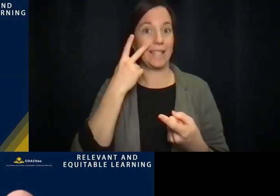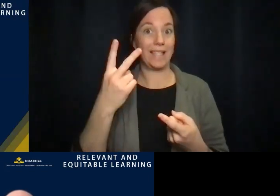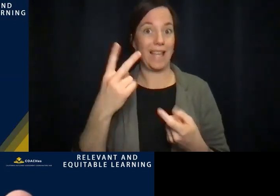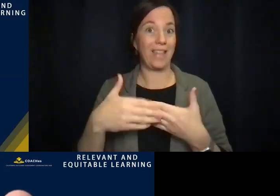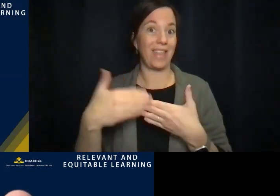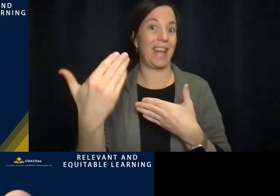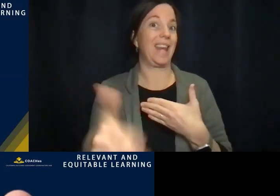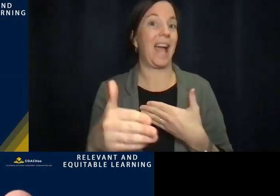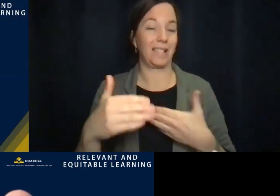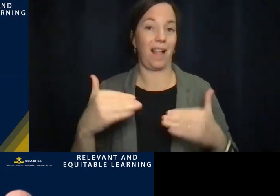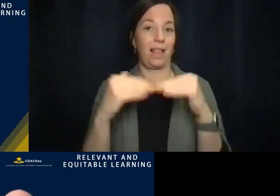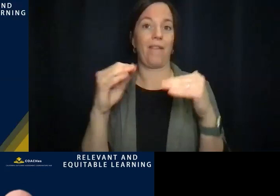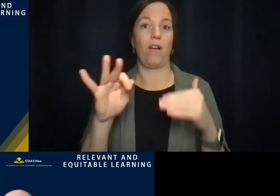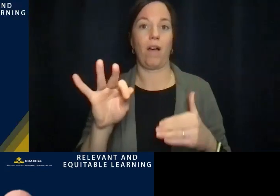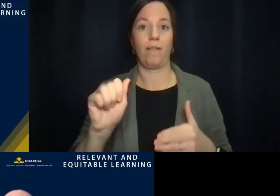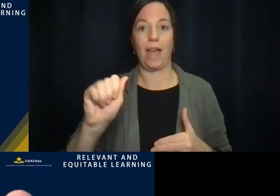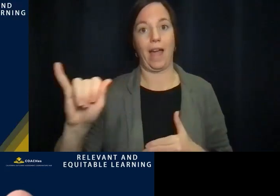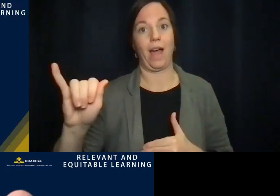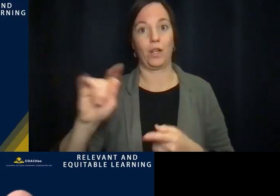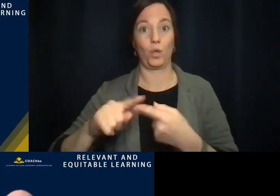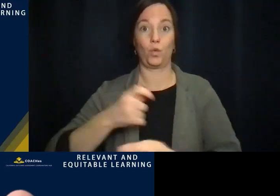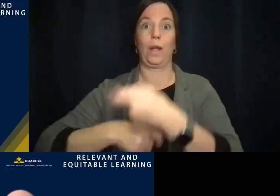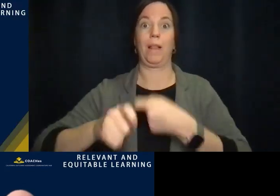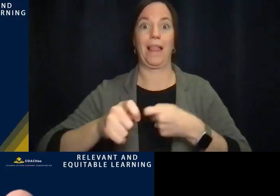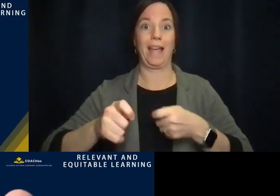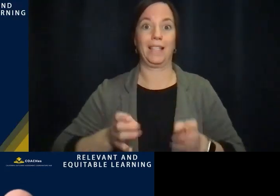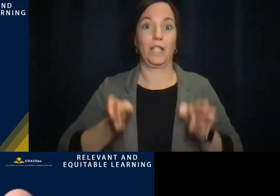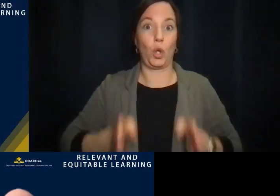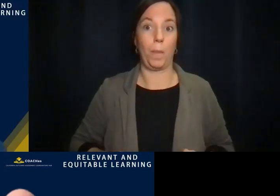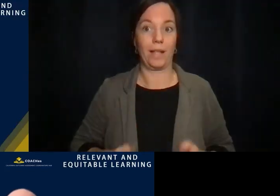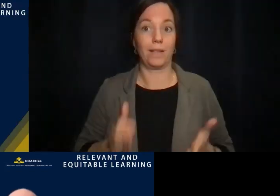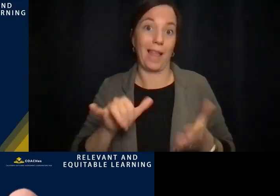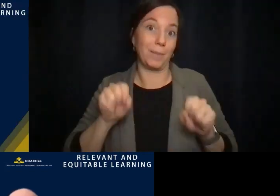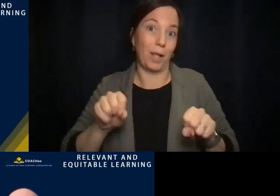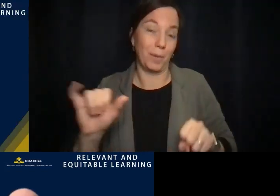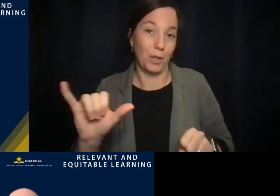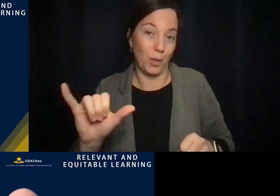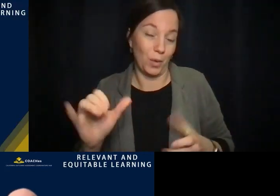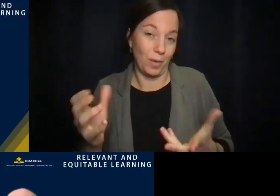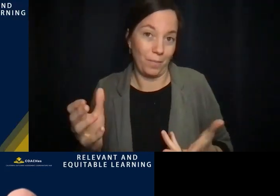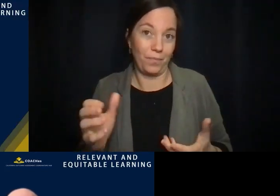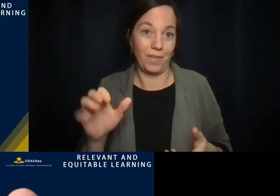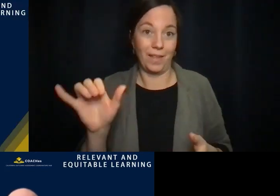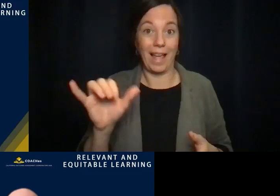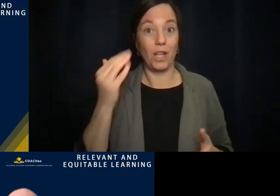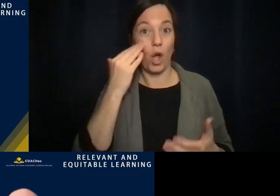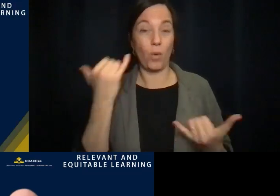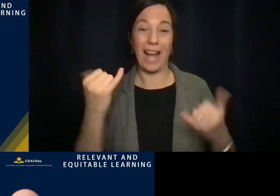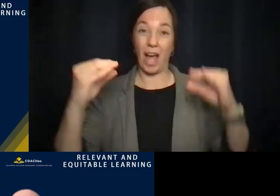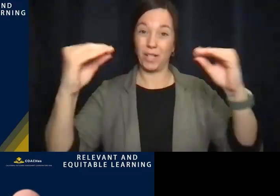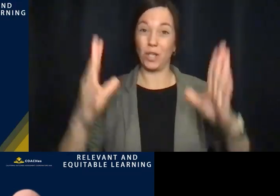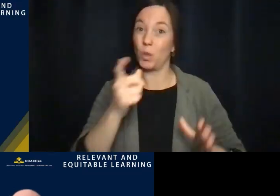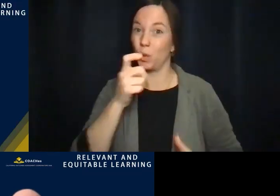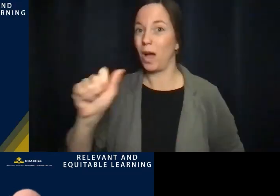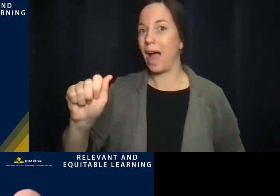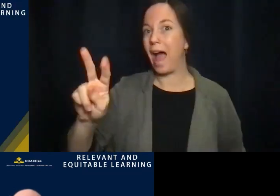human beings as we know them, which is, I guess that's possible too. I mean, you know, hey, guess what? It's an avatar that's speaking to you, you know, in my voice. It's